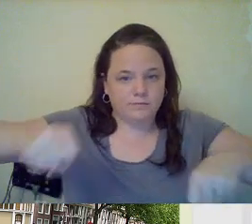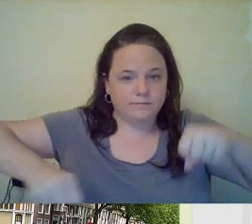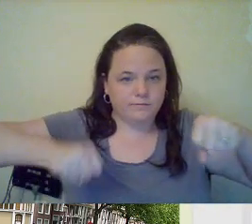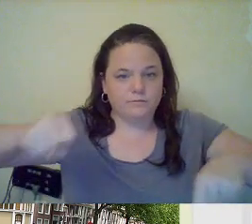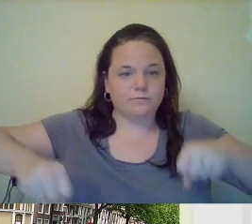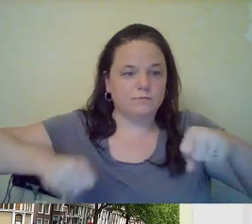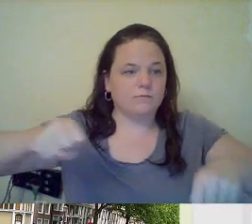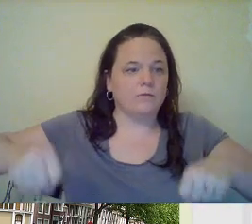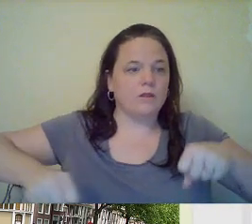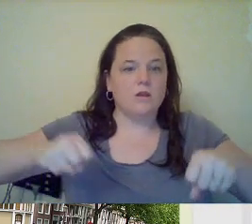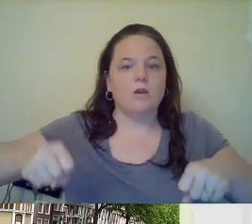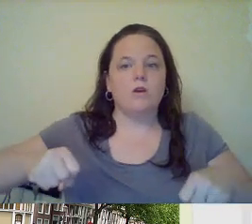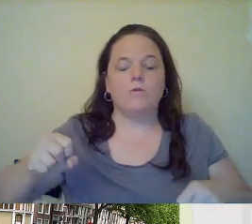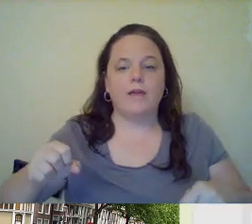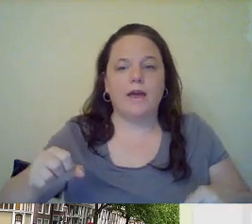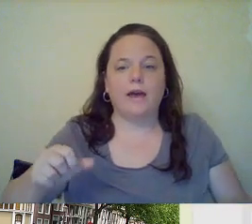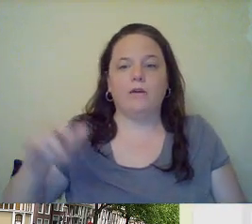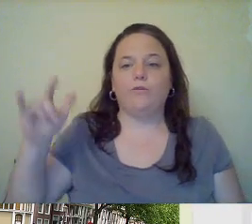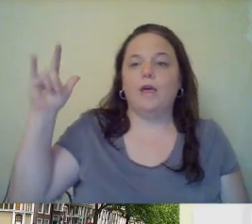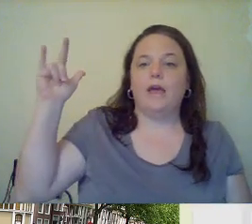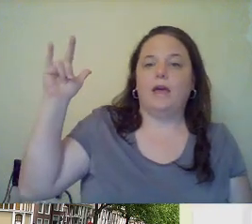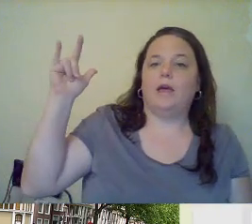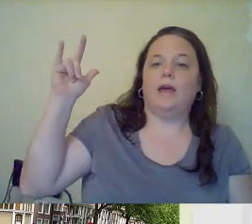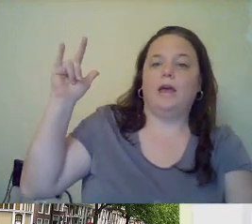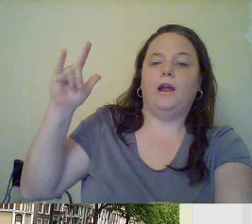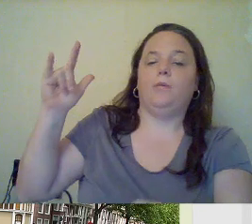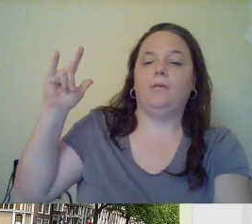bikes. We have